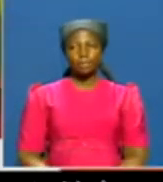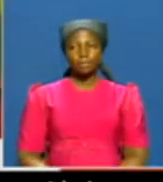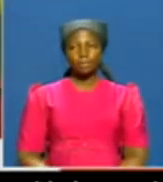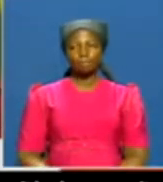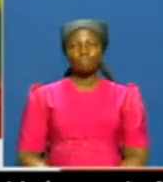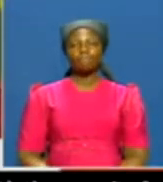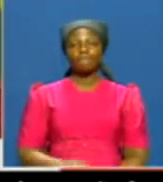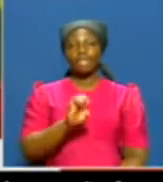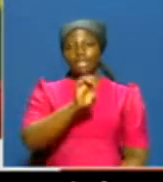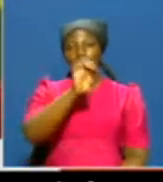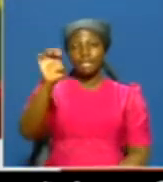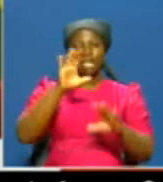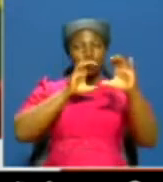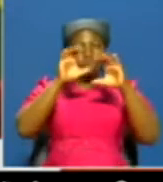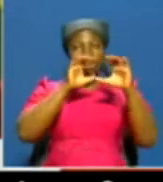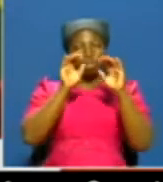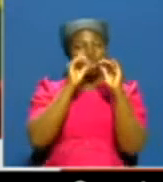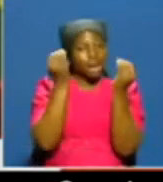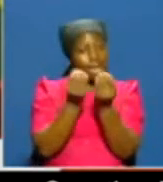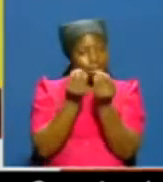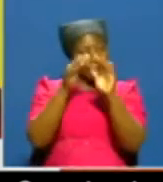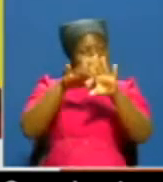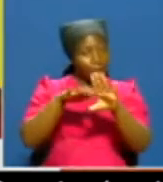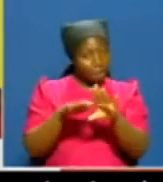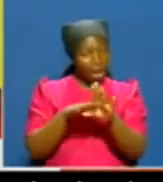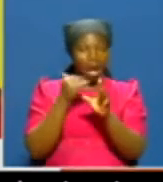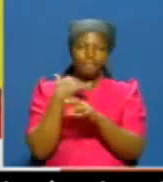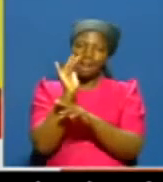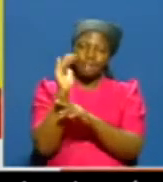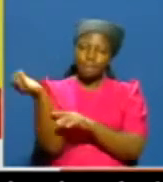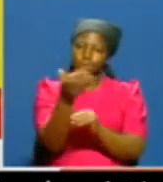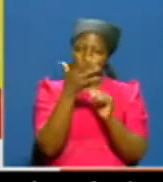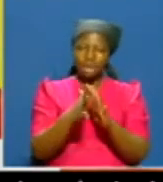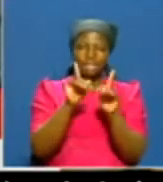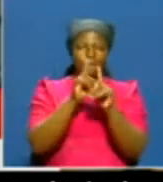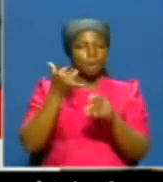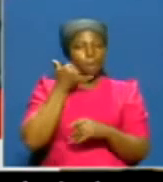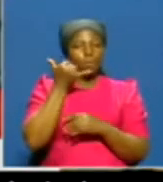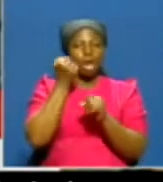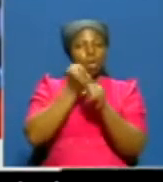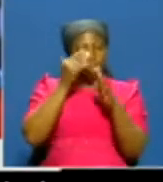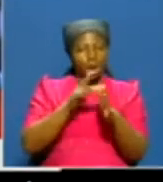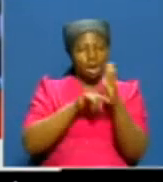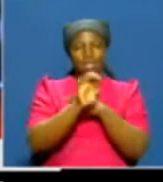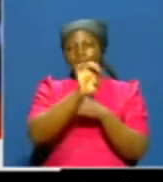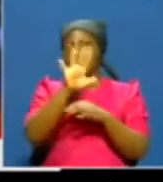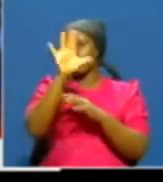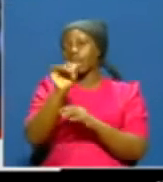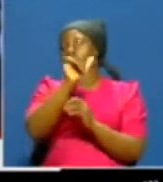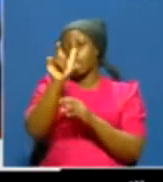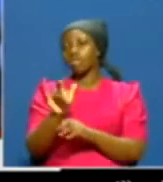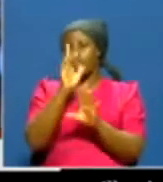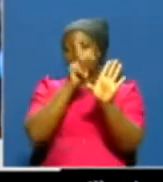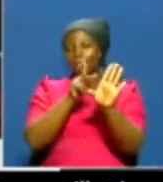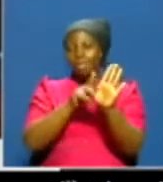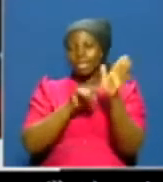The East Communications Organization members called on broadcasters and mobile operators in the East African region to be part of